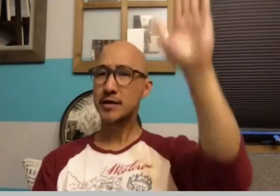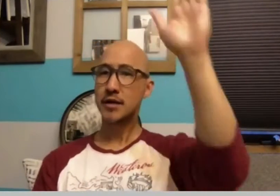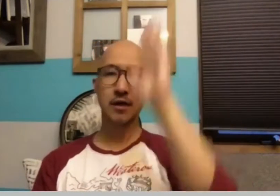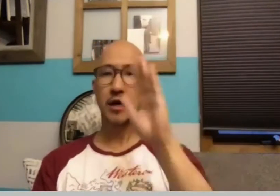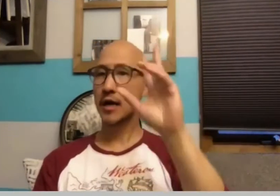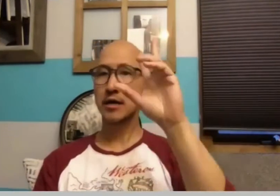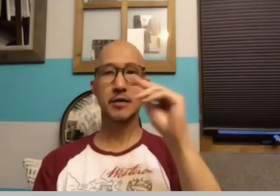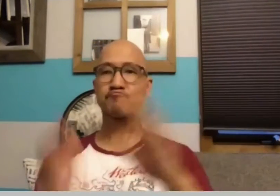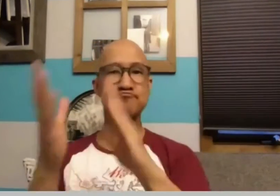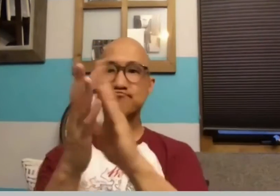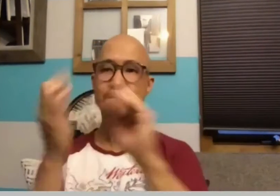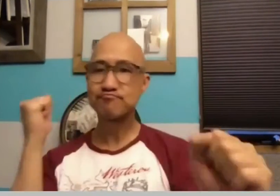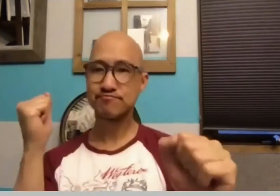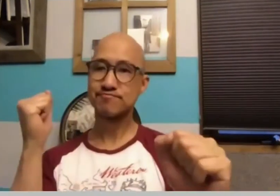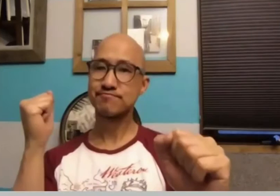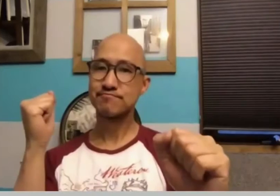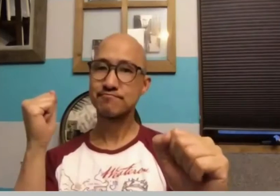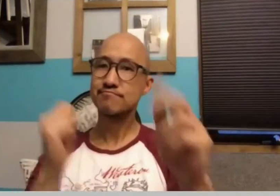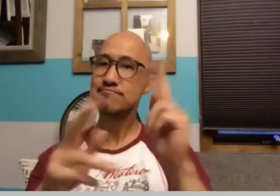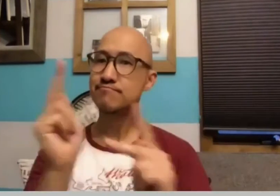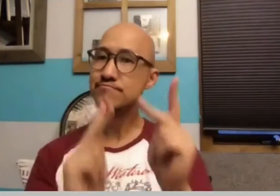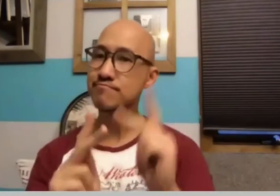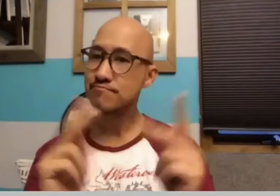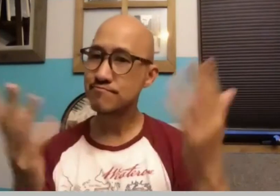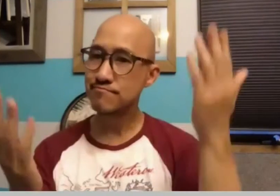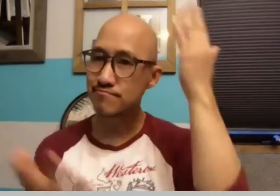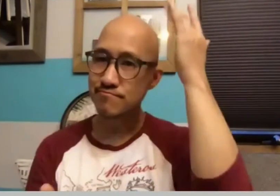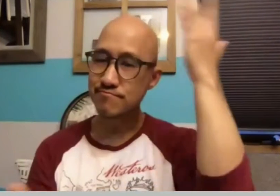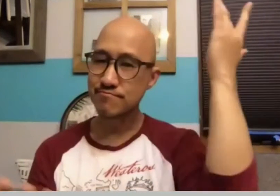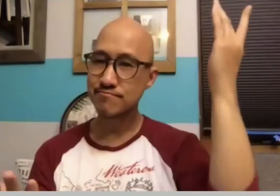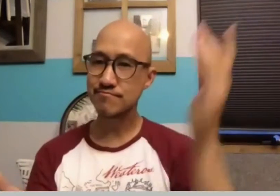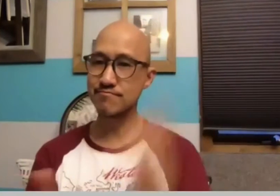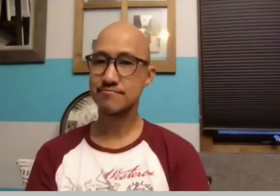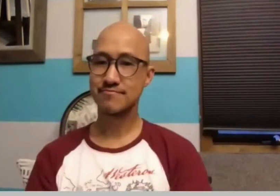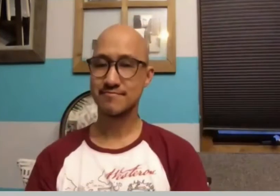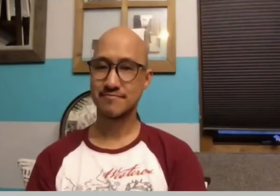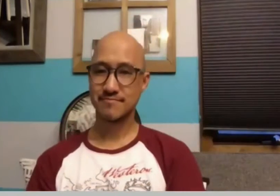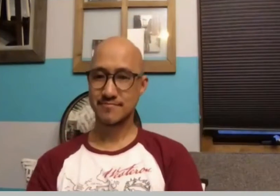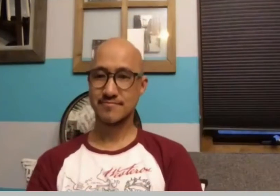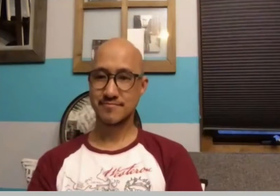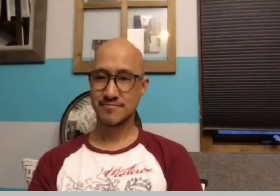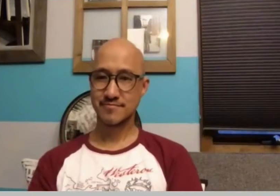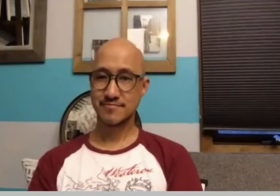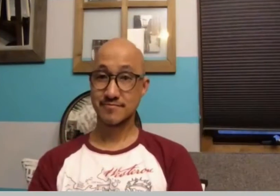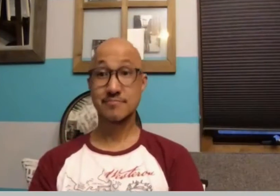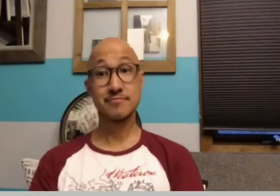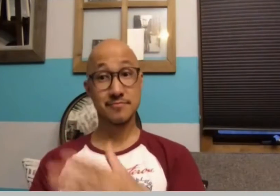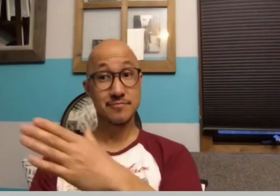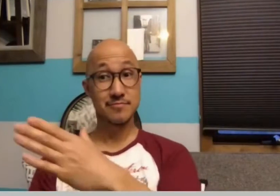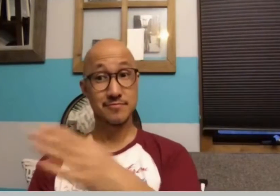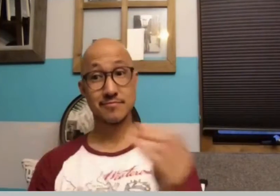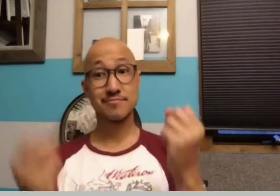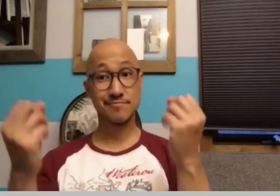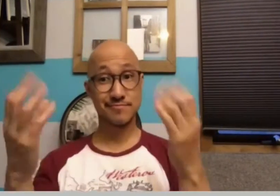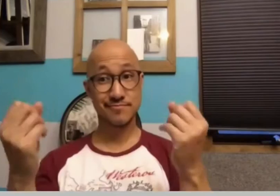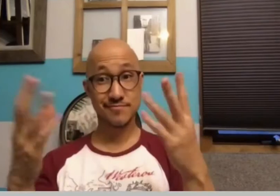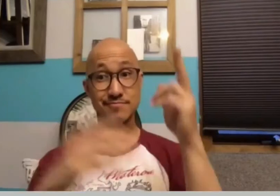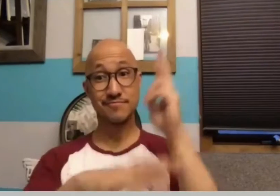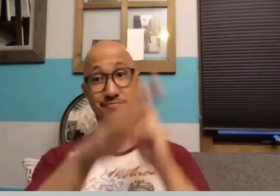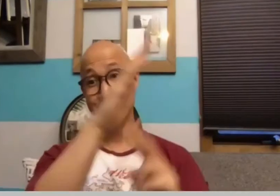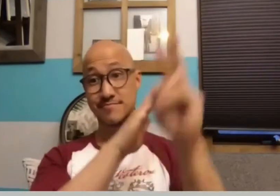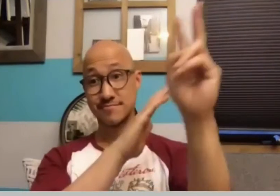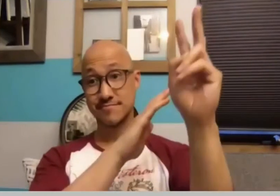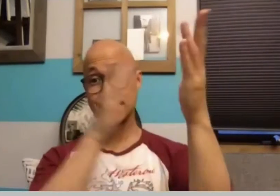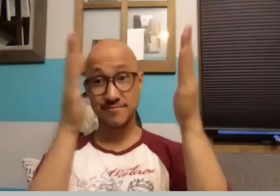And what's interesting is that, this very question is the question that some of the prophets were struggling with